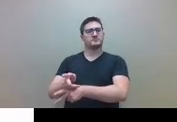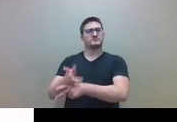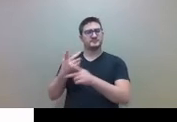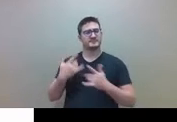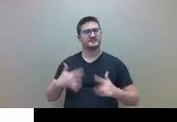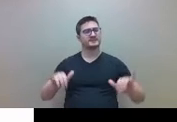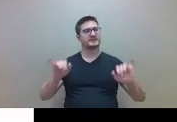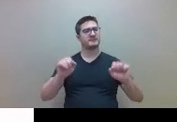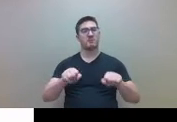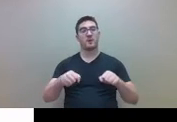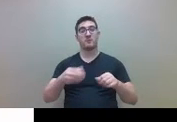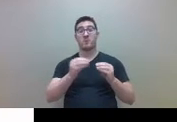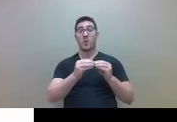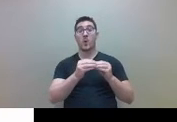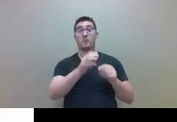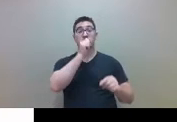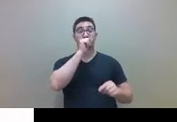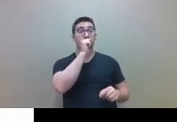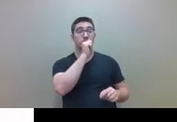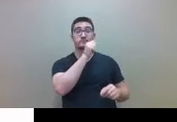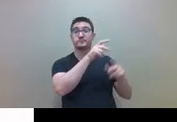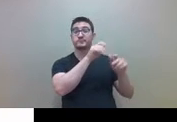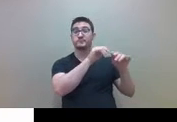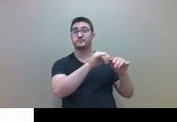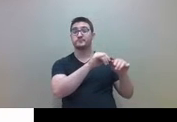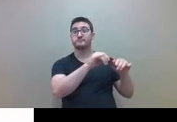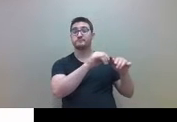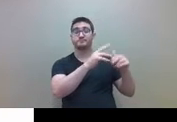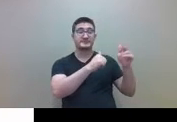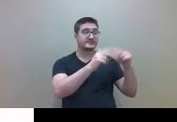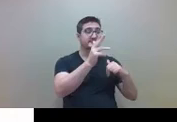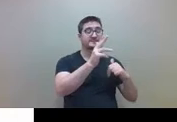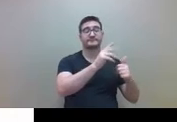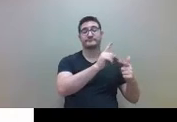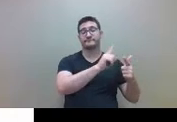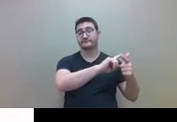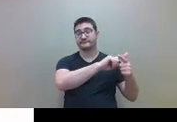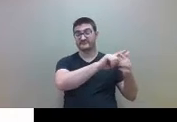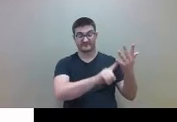not have access to private care. So there's that divide, okay?